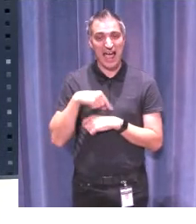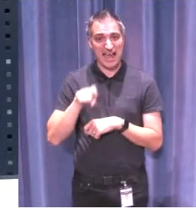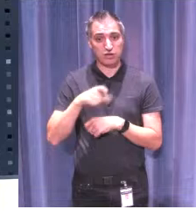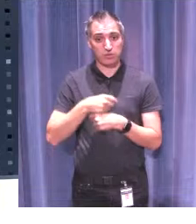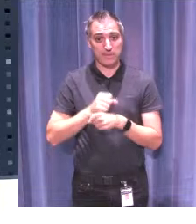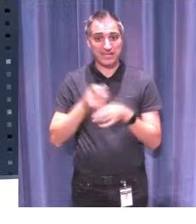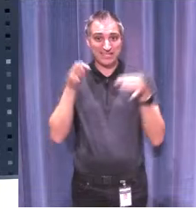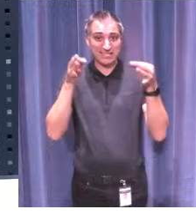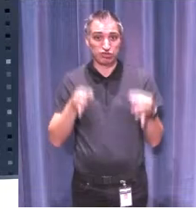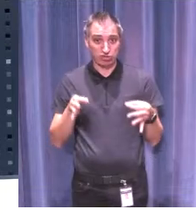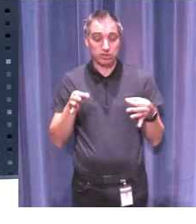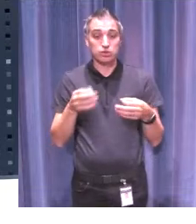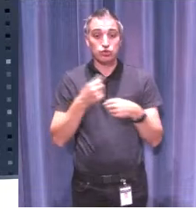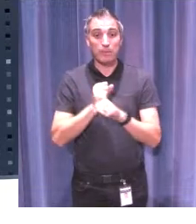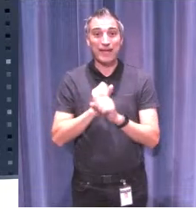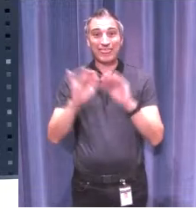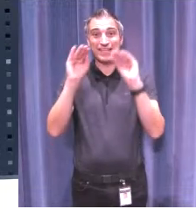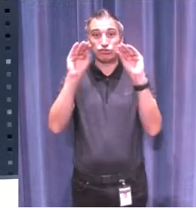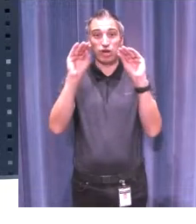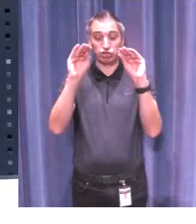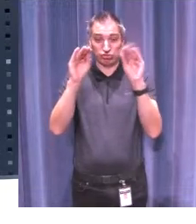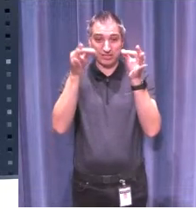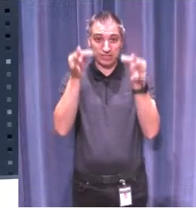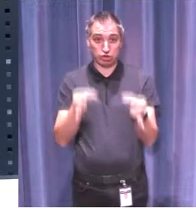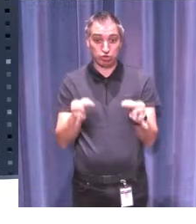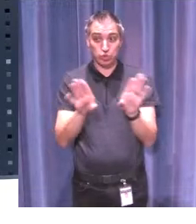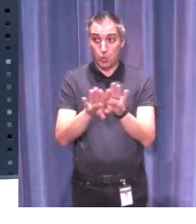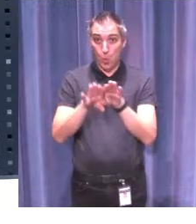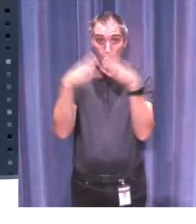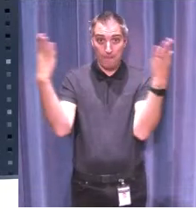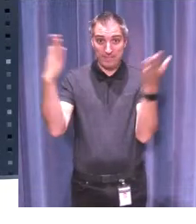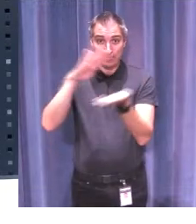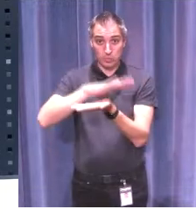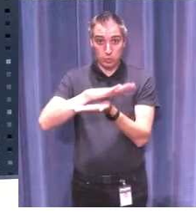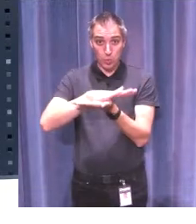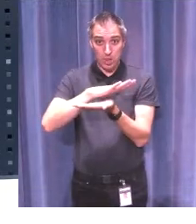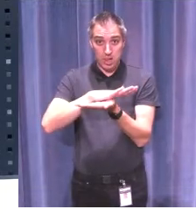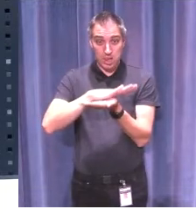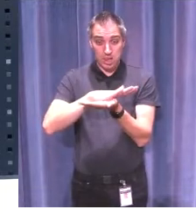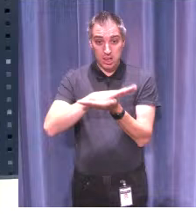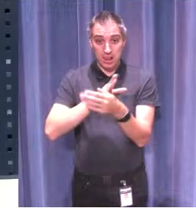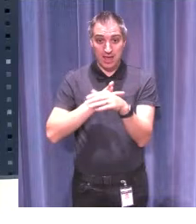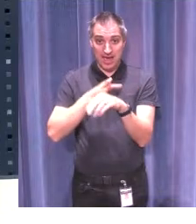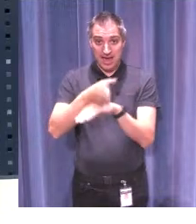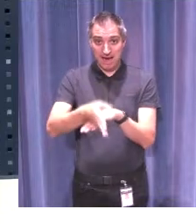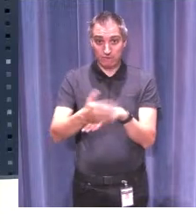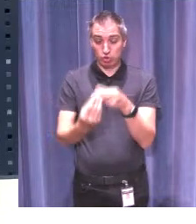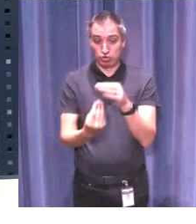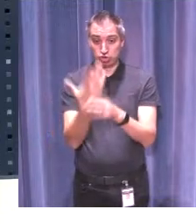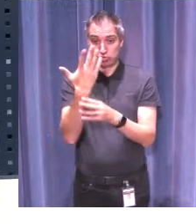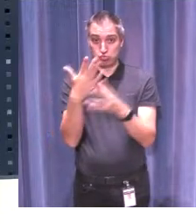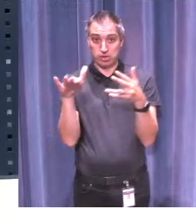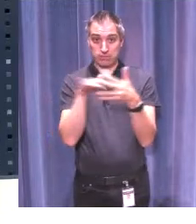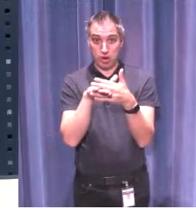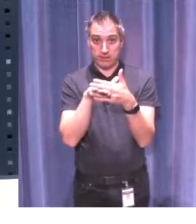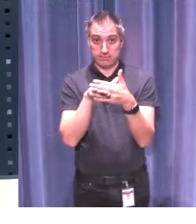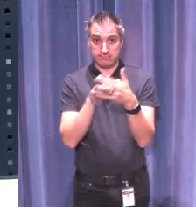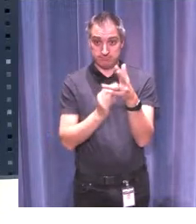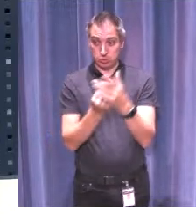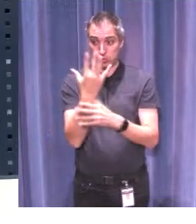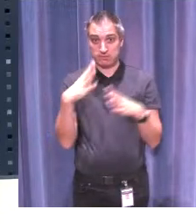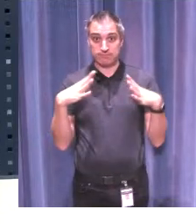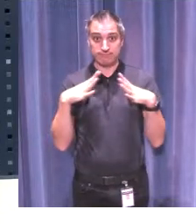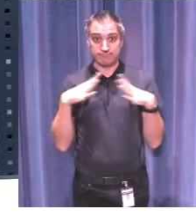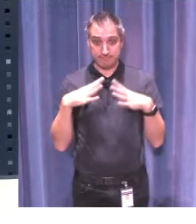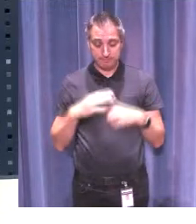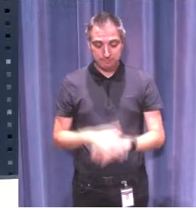the instructional decision on whether to reopen the school after spring break. And